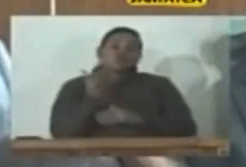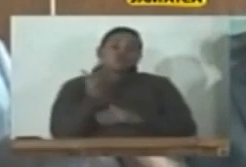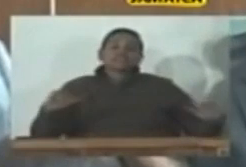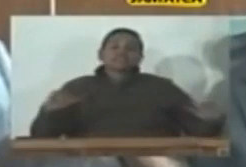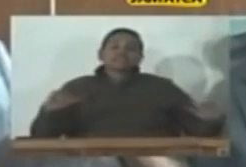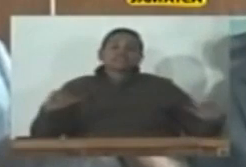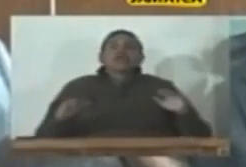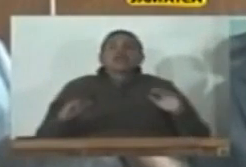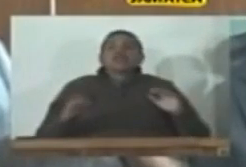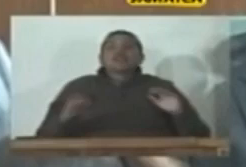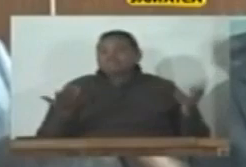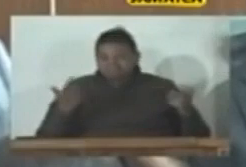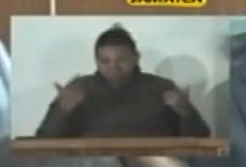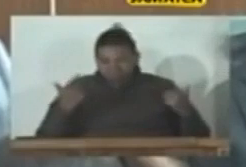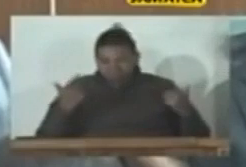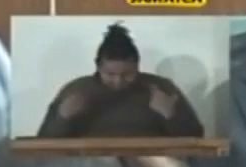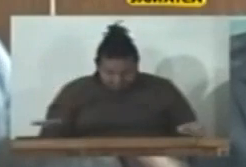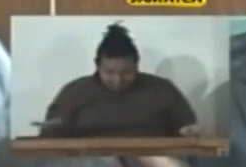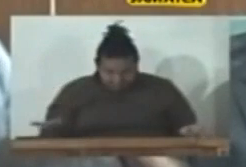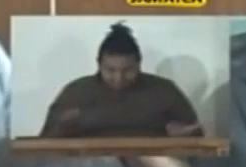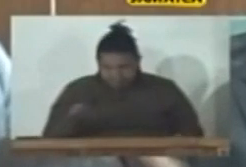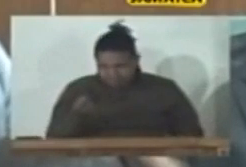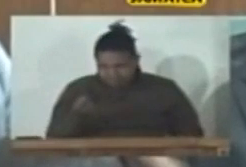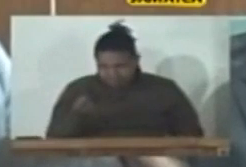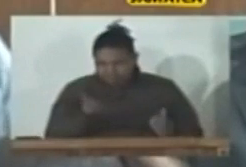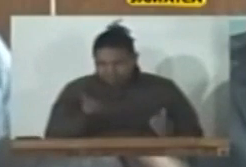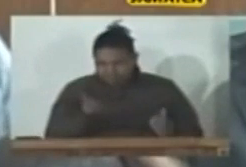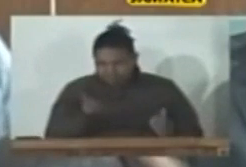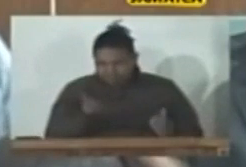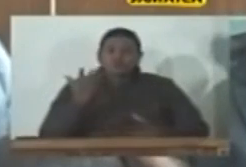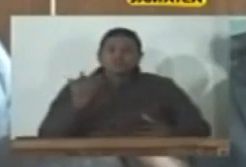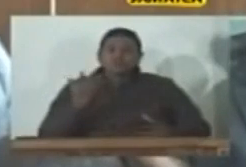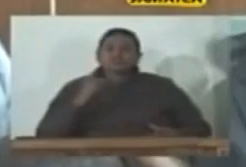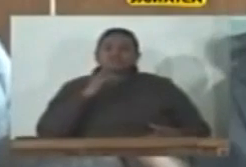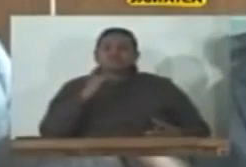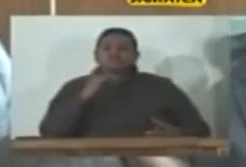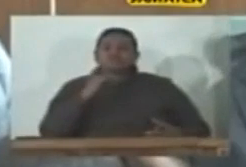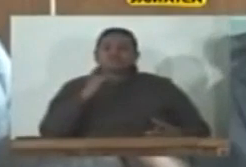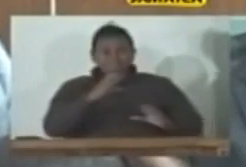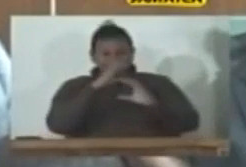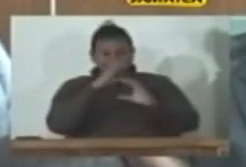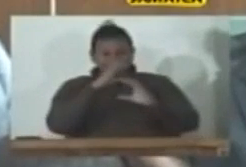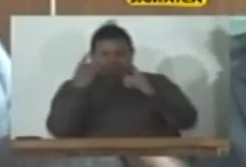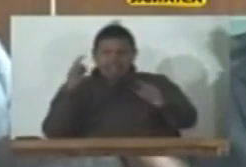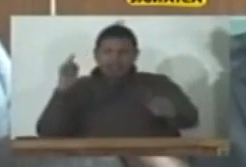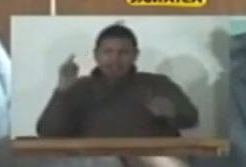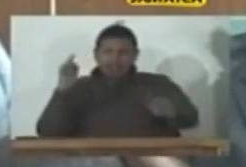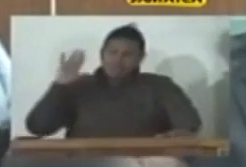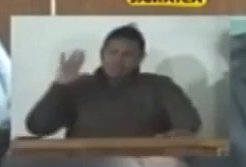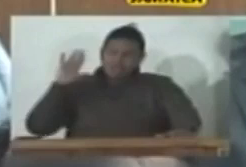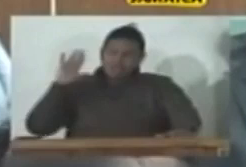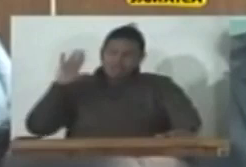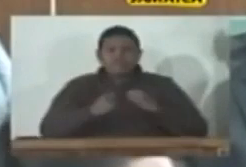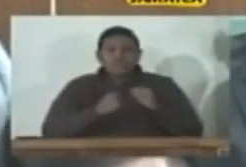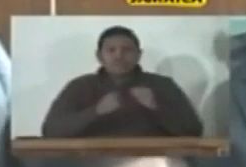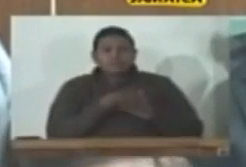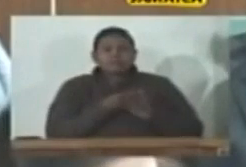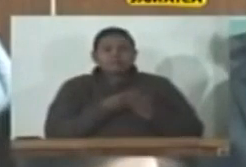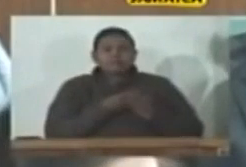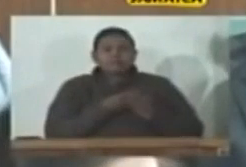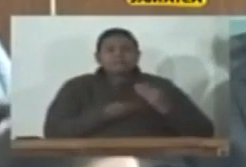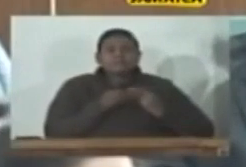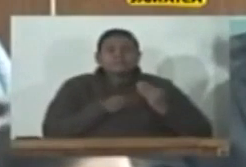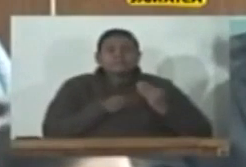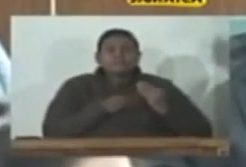measures adopted over several years under successive IMF programs and the continued improvement in